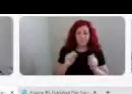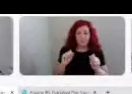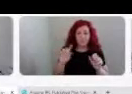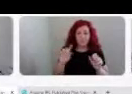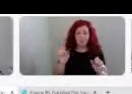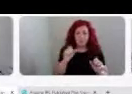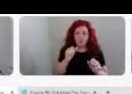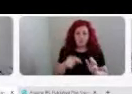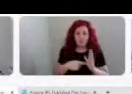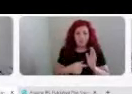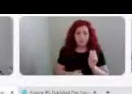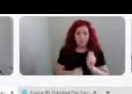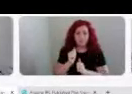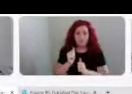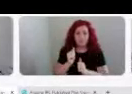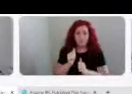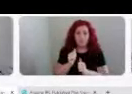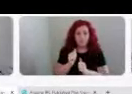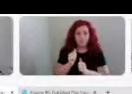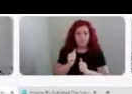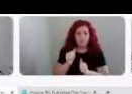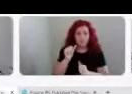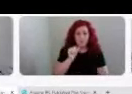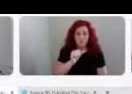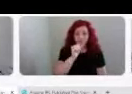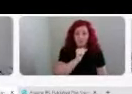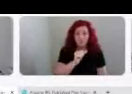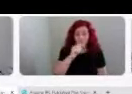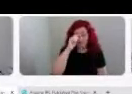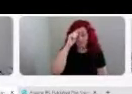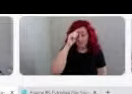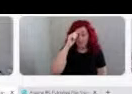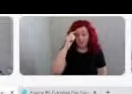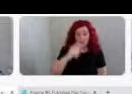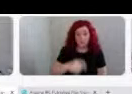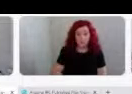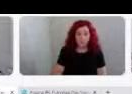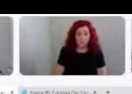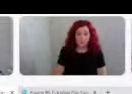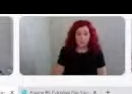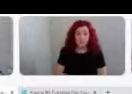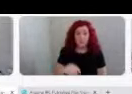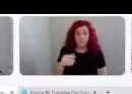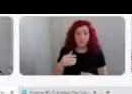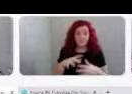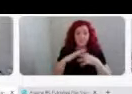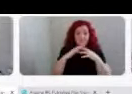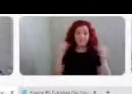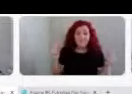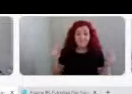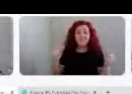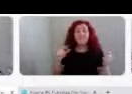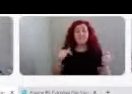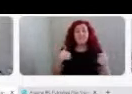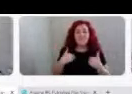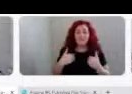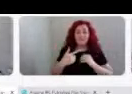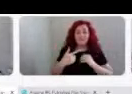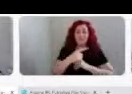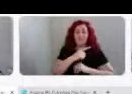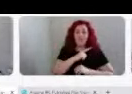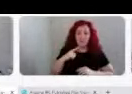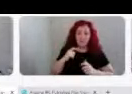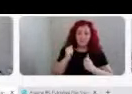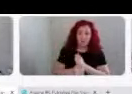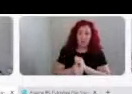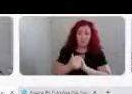the majority of centrist arizonans i'm tired of having a state legislature that passes extremist legislation that often leads